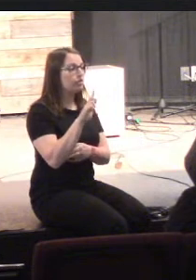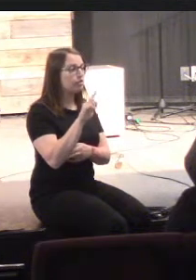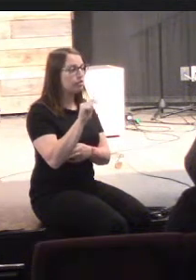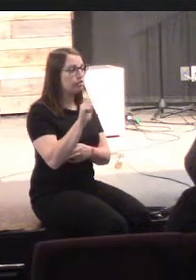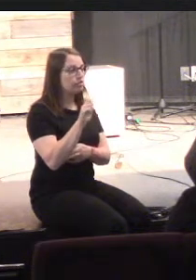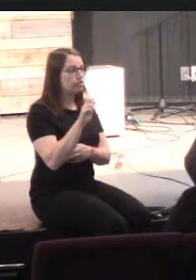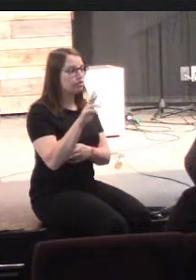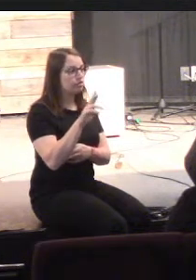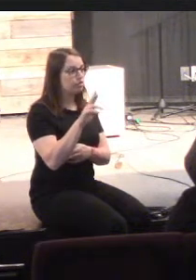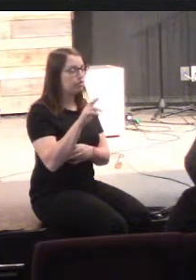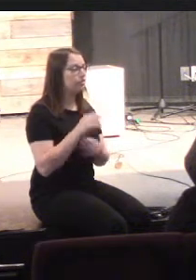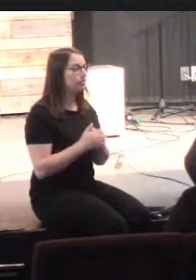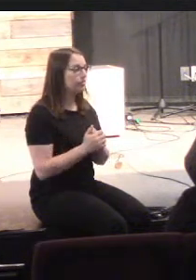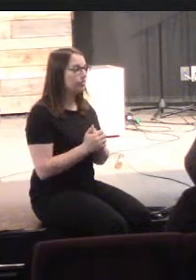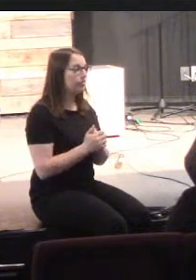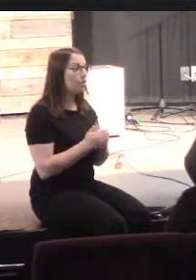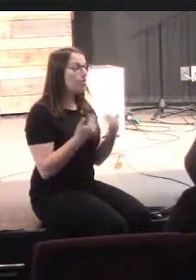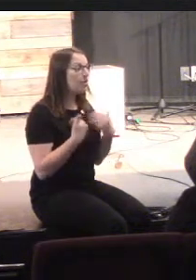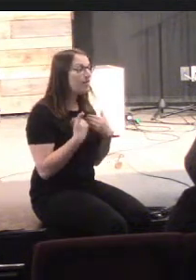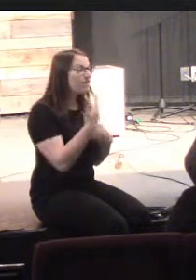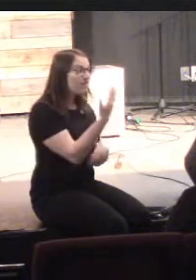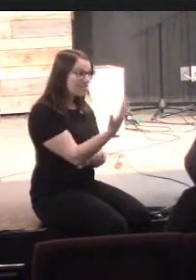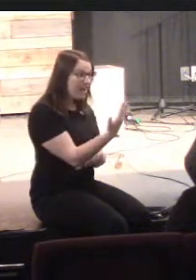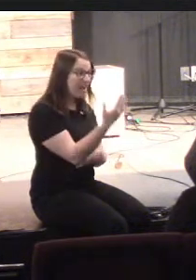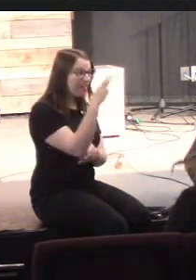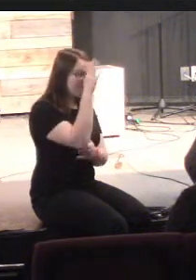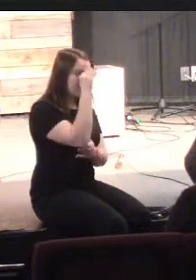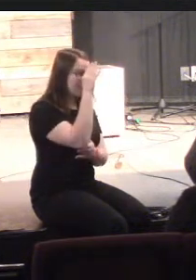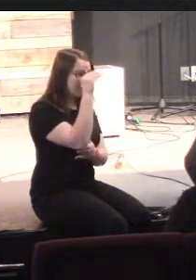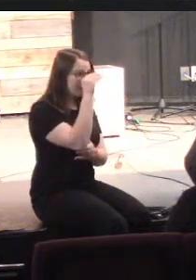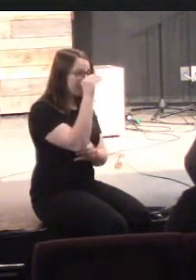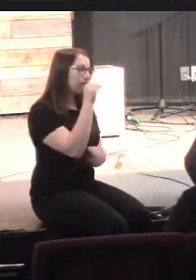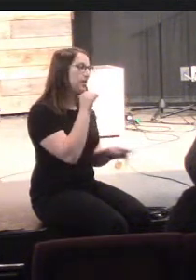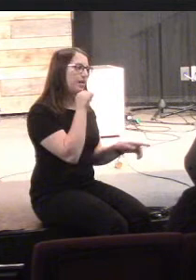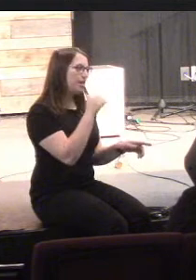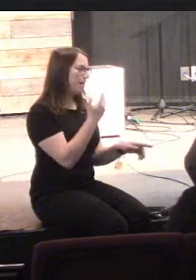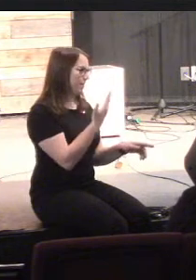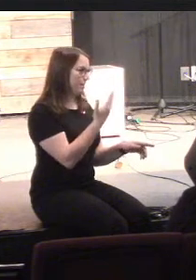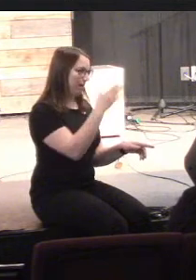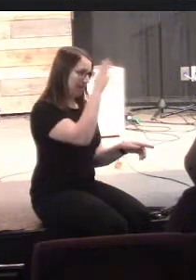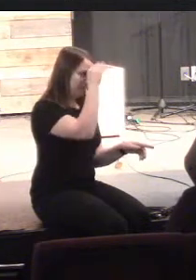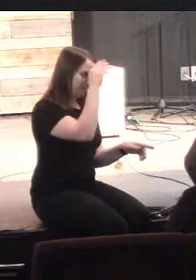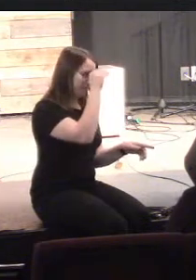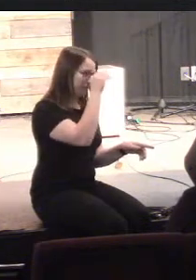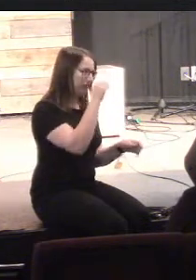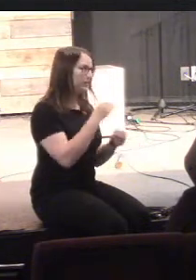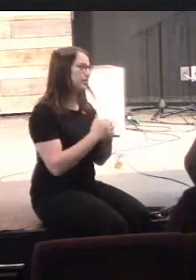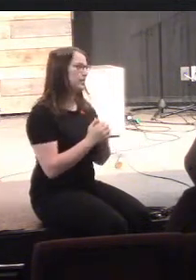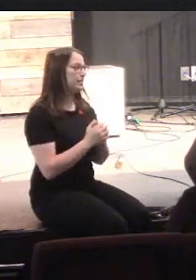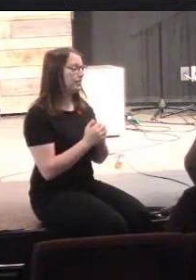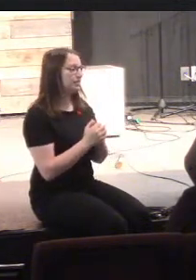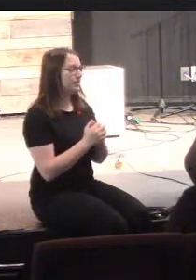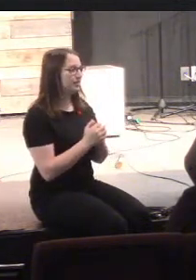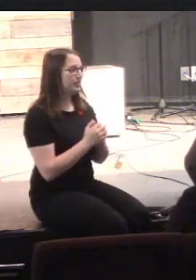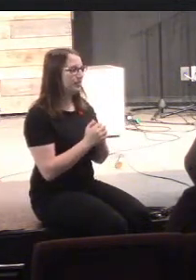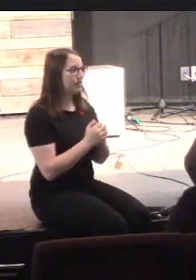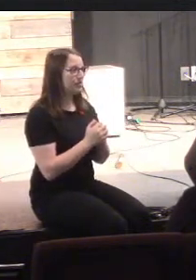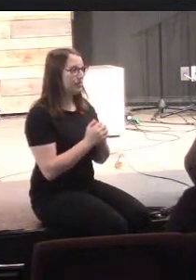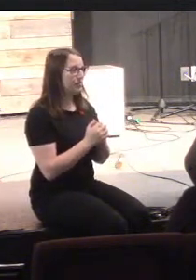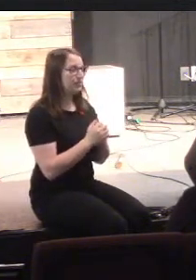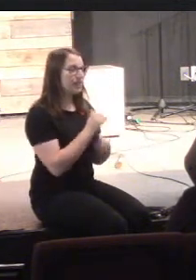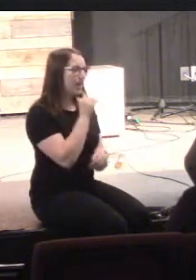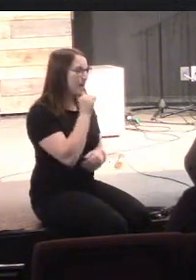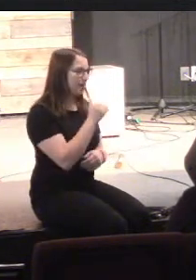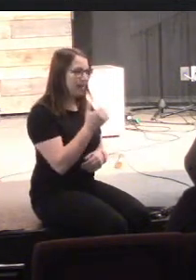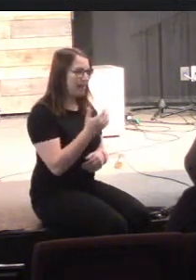have five boys, and I'm here to lead, not five boys, a five-member family, not